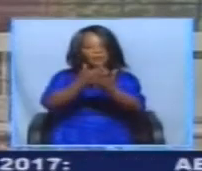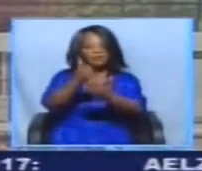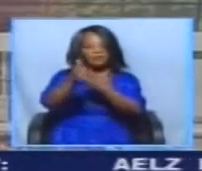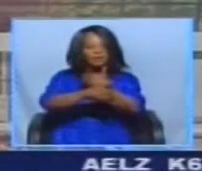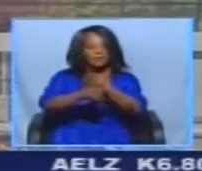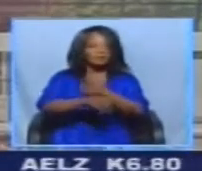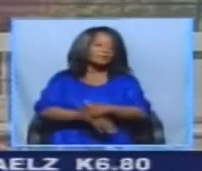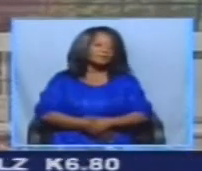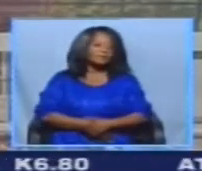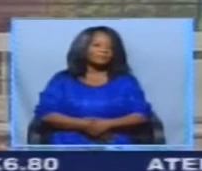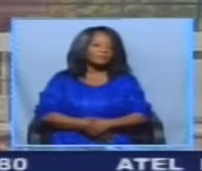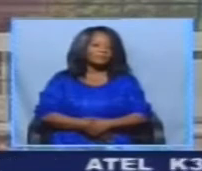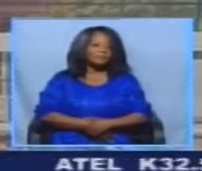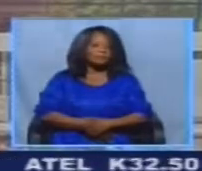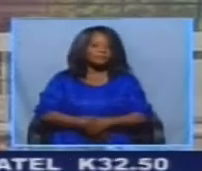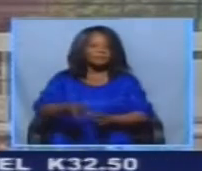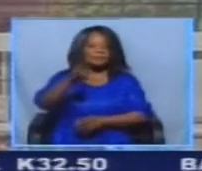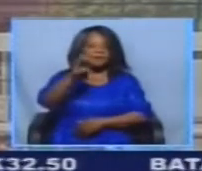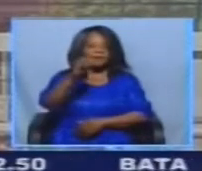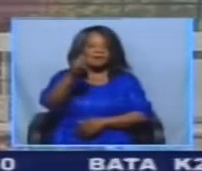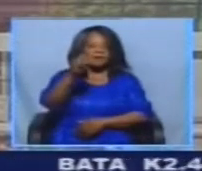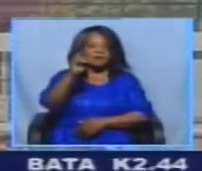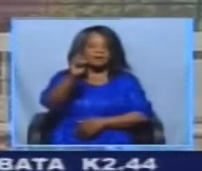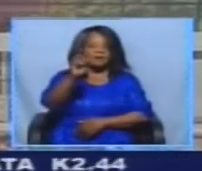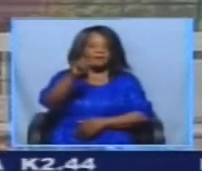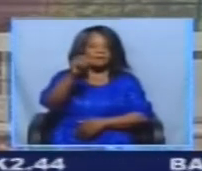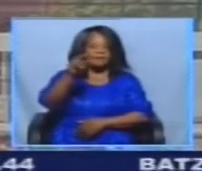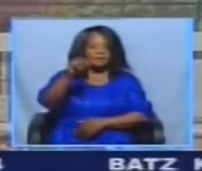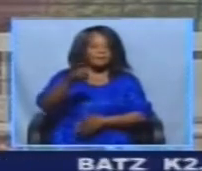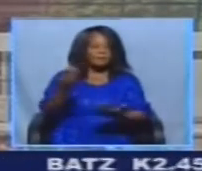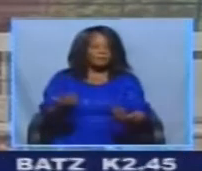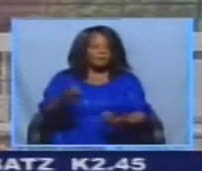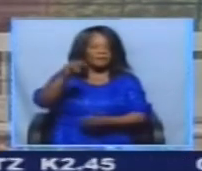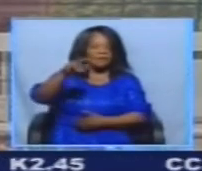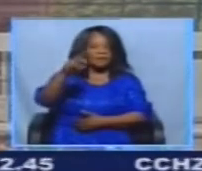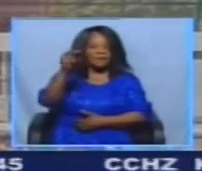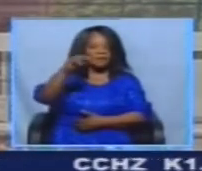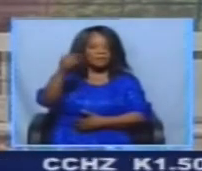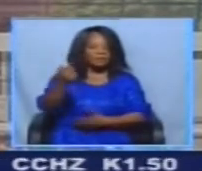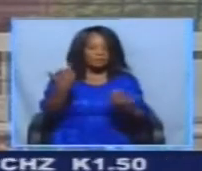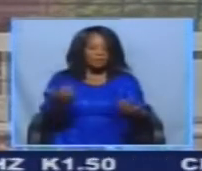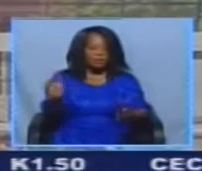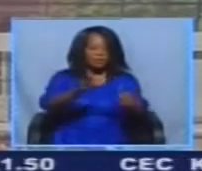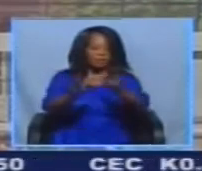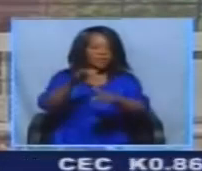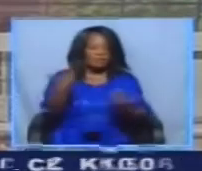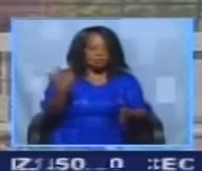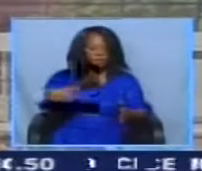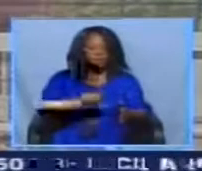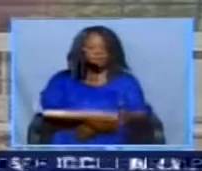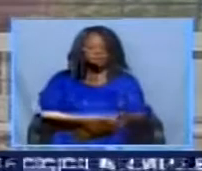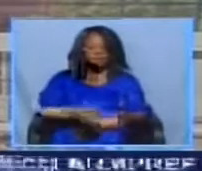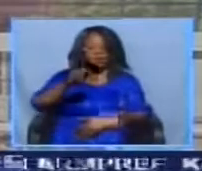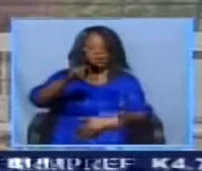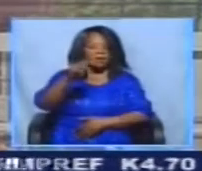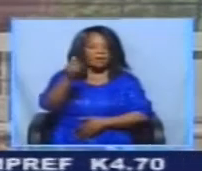Burial for veteran broadcaster and media trainer Faxon Nkandu will take place tomorrow in Lusaka. Mr. Nkandu's grandson,